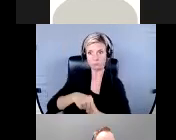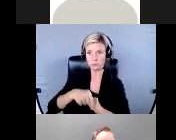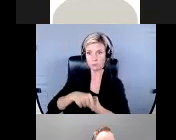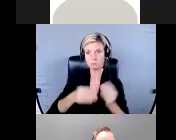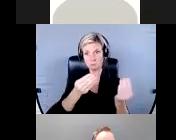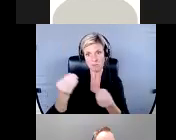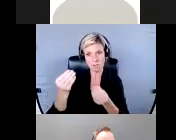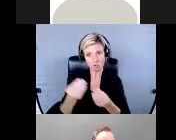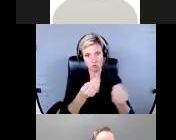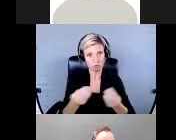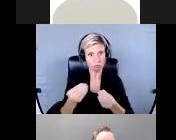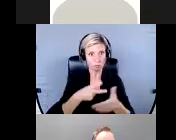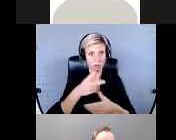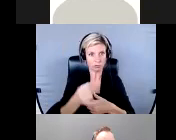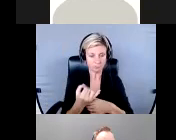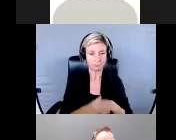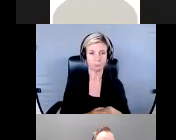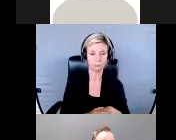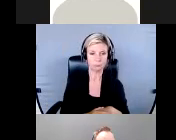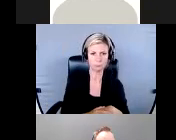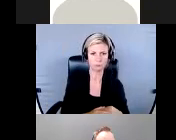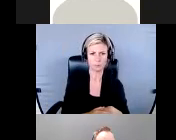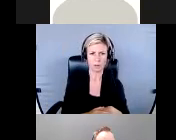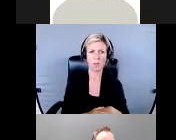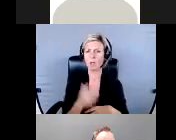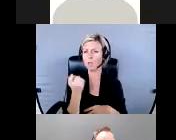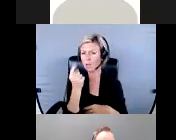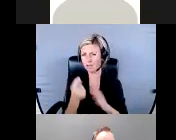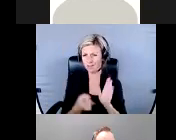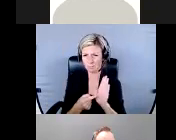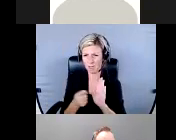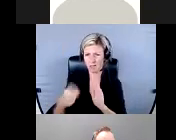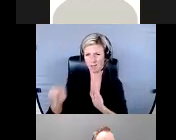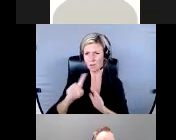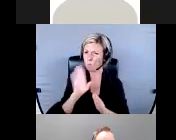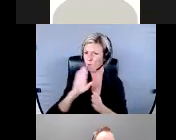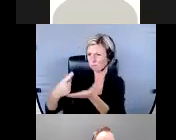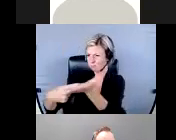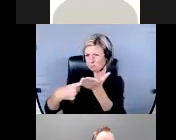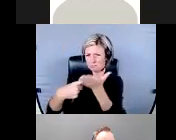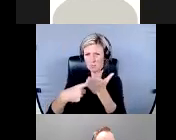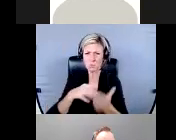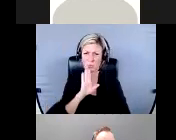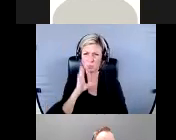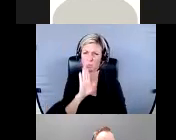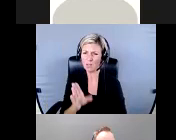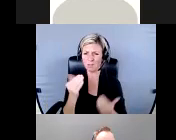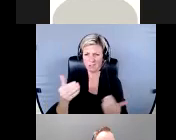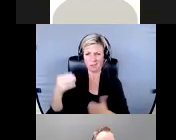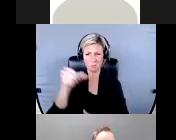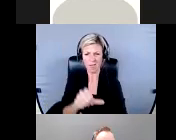that there's a real struggle in who's going to pay for elder mediation, and why isn't it covered by the province